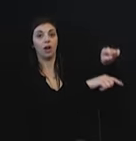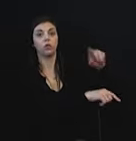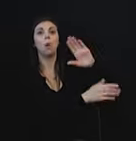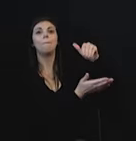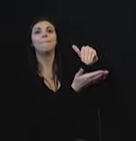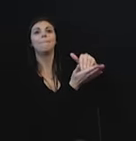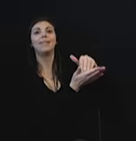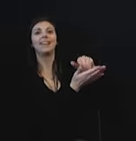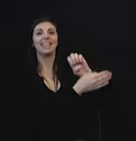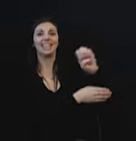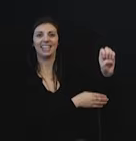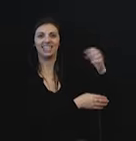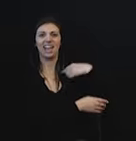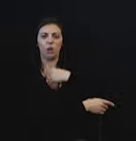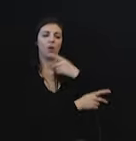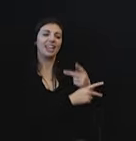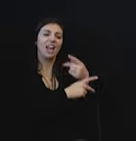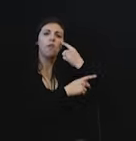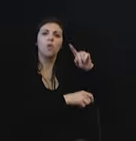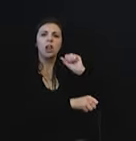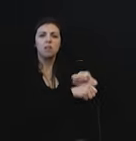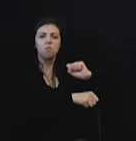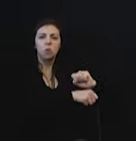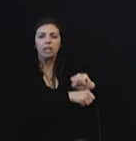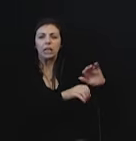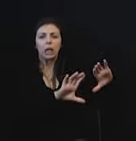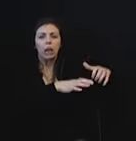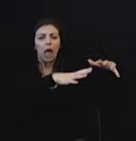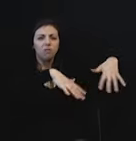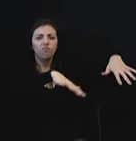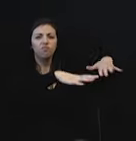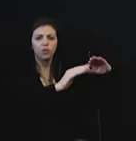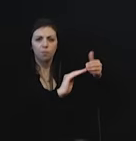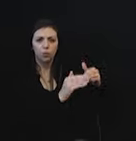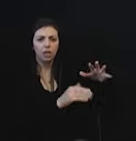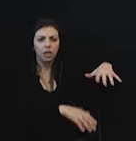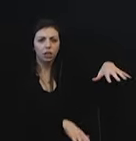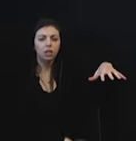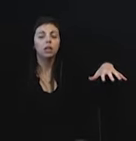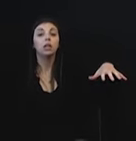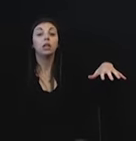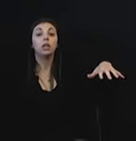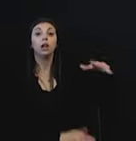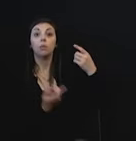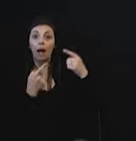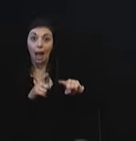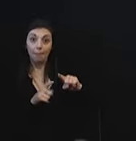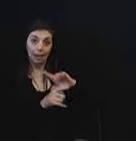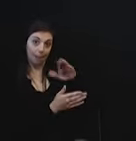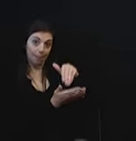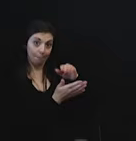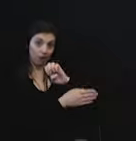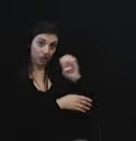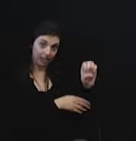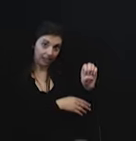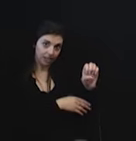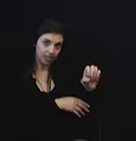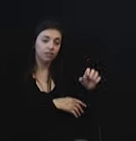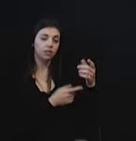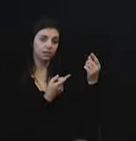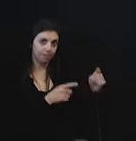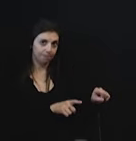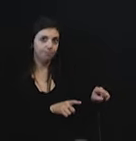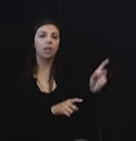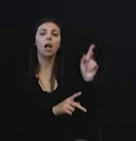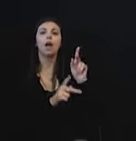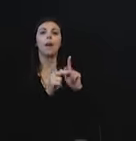cap class community that was over there. What ended up happening in the Middle East is folks would come in,